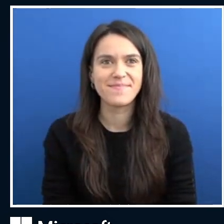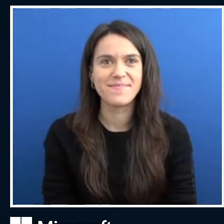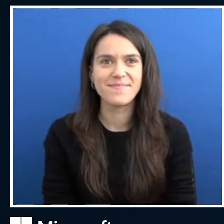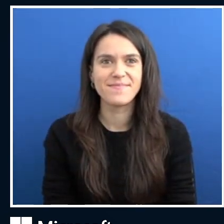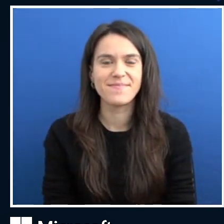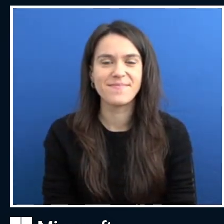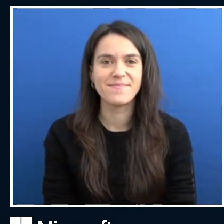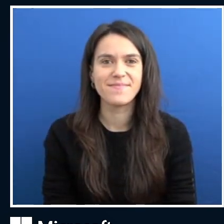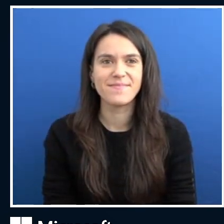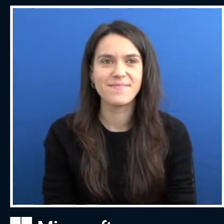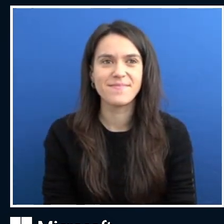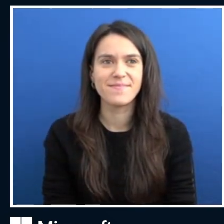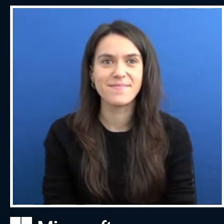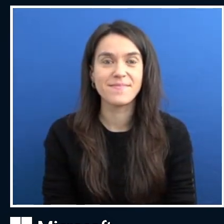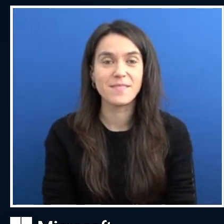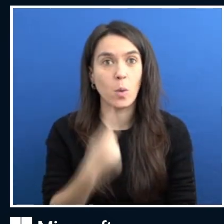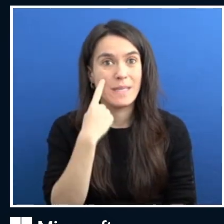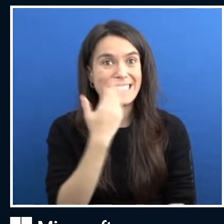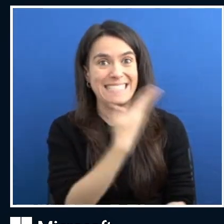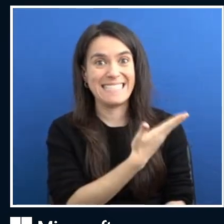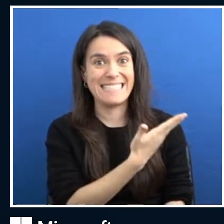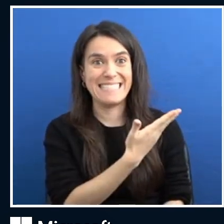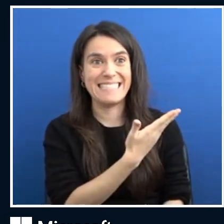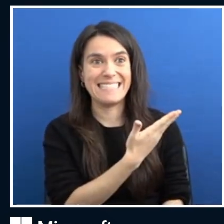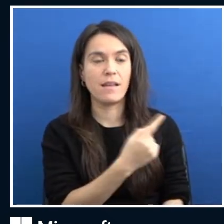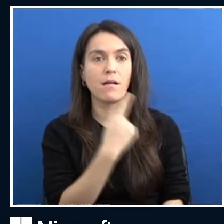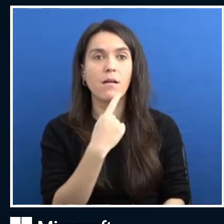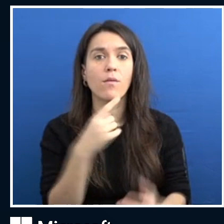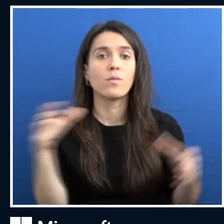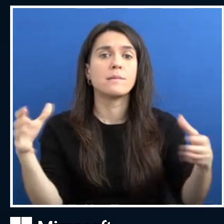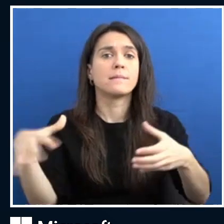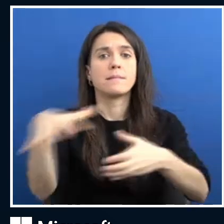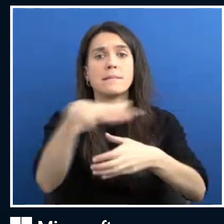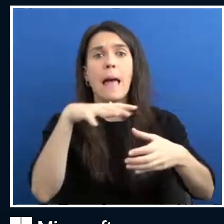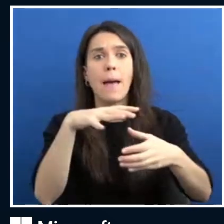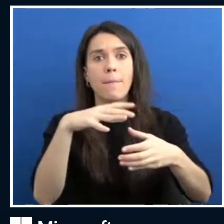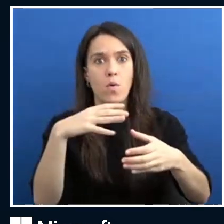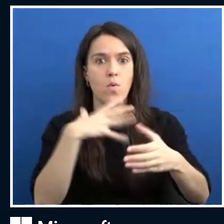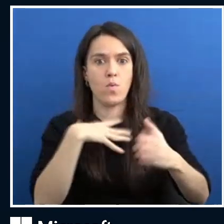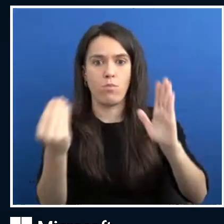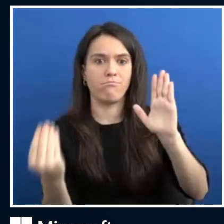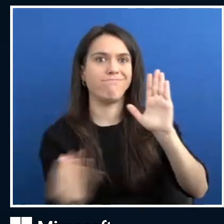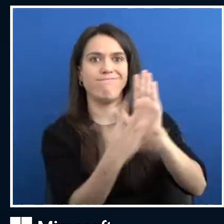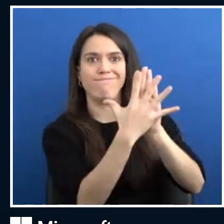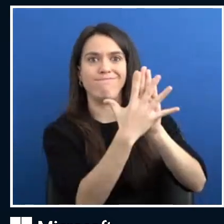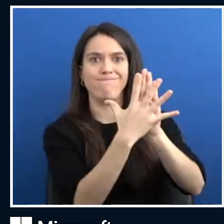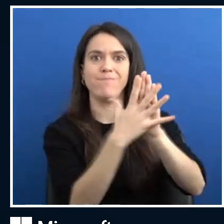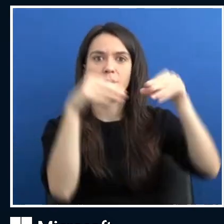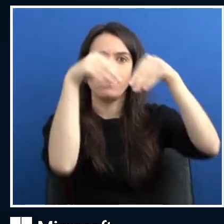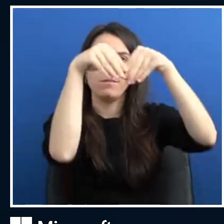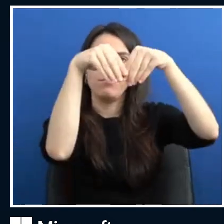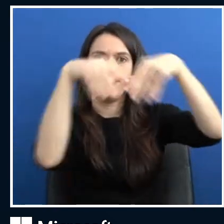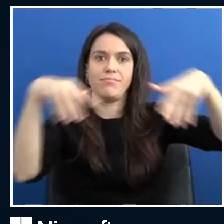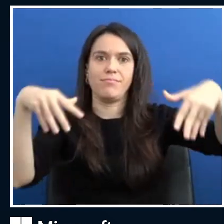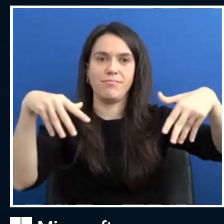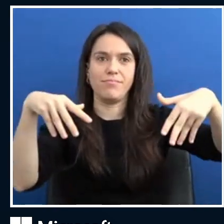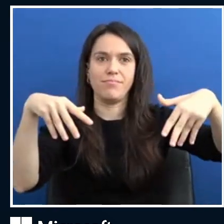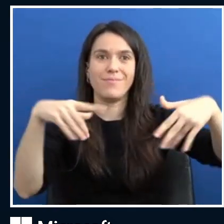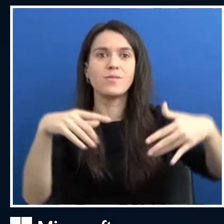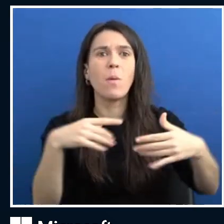where you take out a random sample and you put it into one decision tree. That's your bootstrap data set. Now, when you have hundreds of